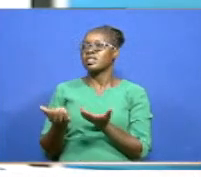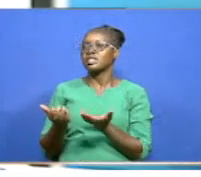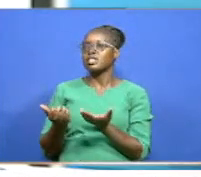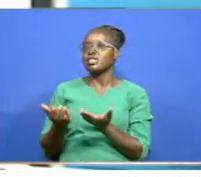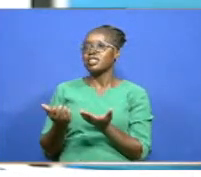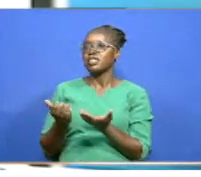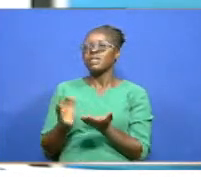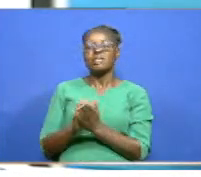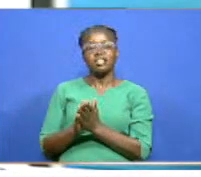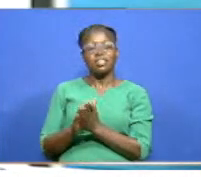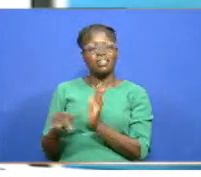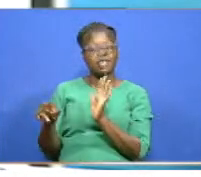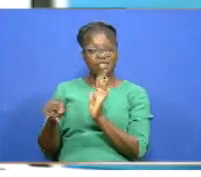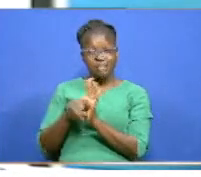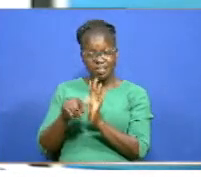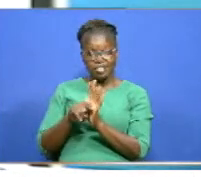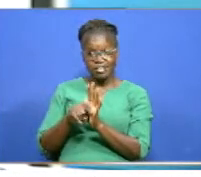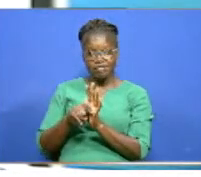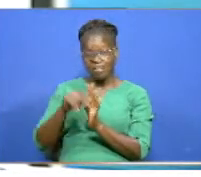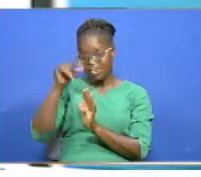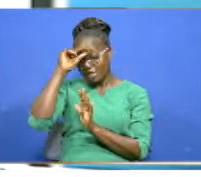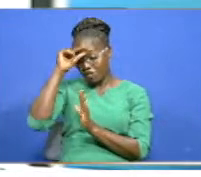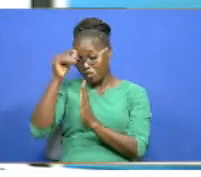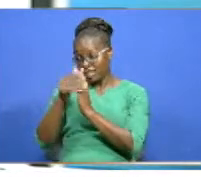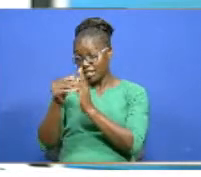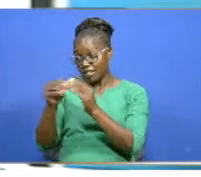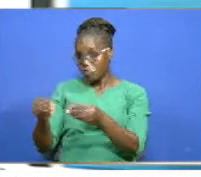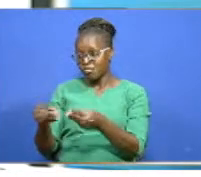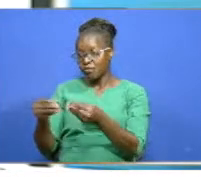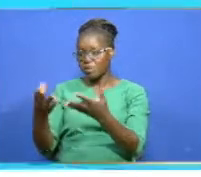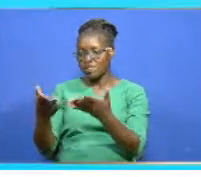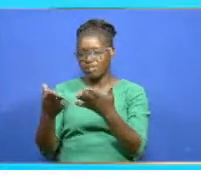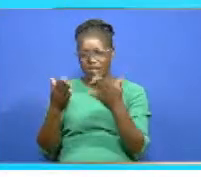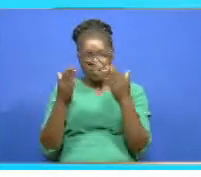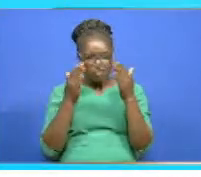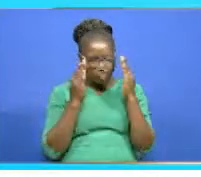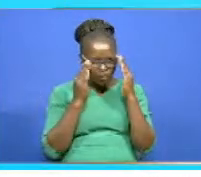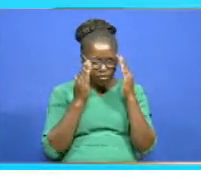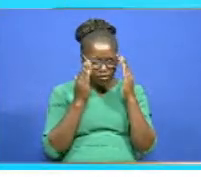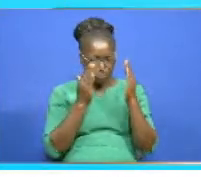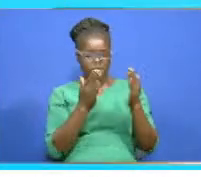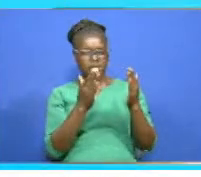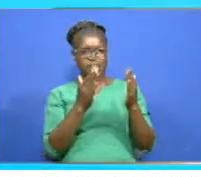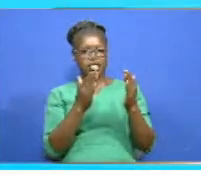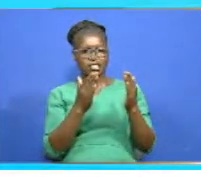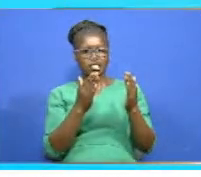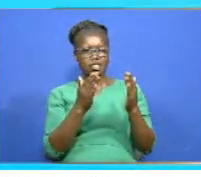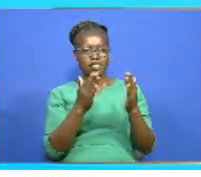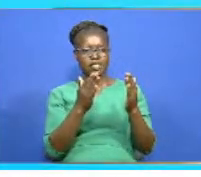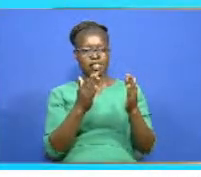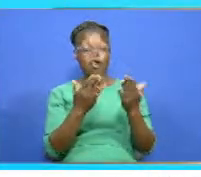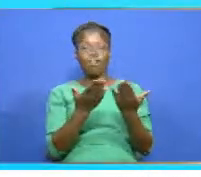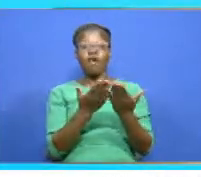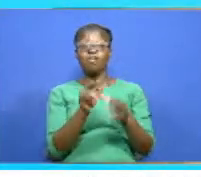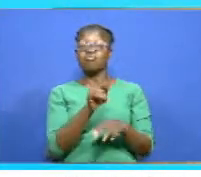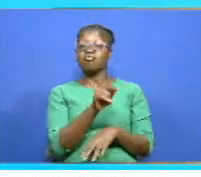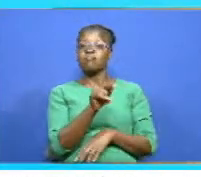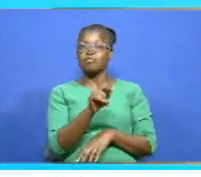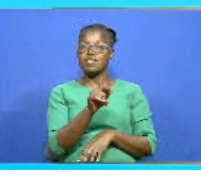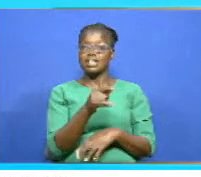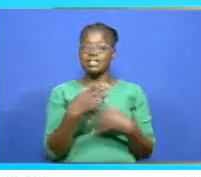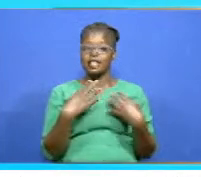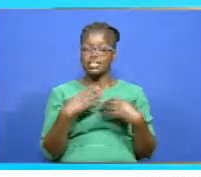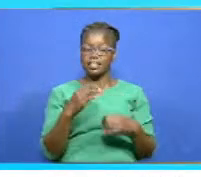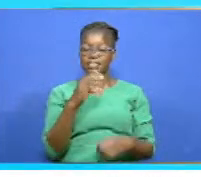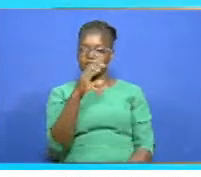the government very negatively. Indeed. And of course, we will be keeping a keen eye, keeping our eyes peeled for that. Of course, the health